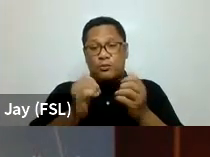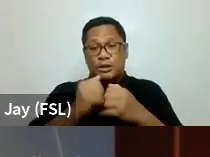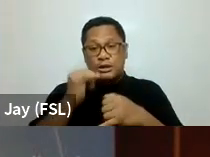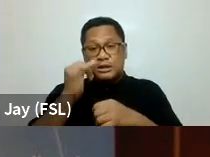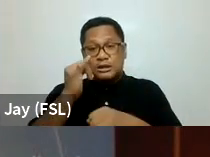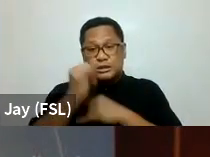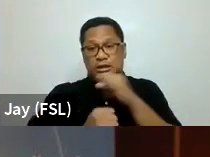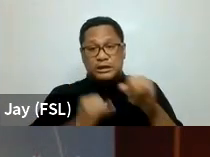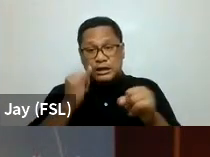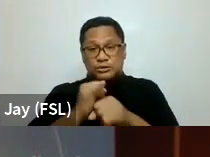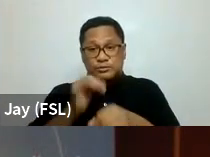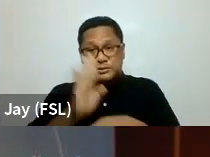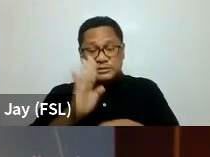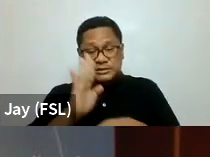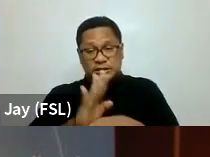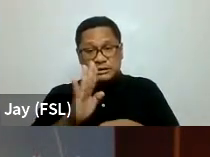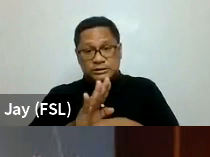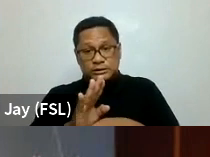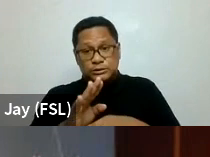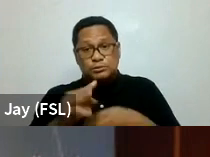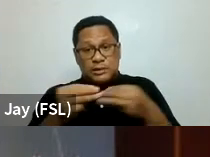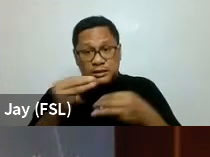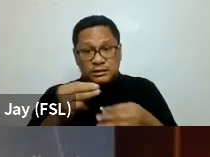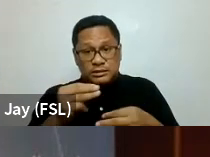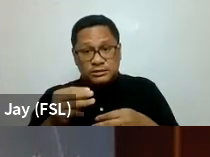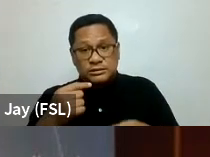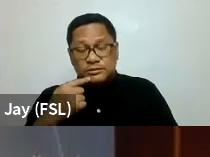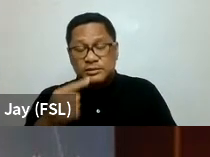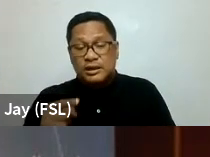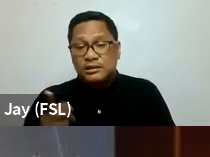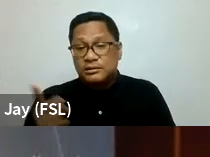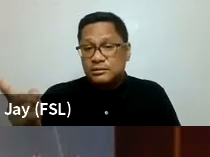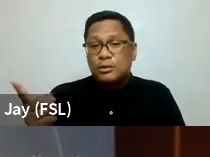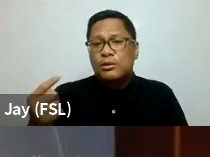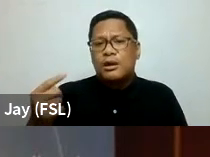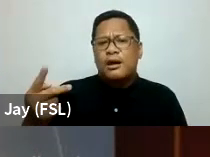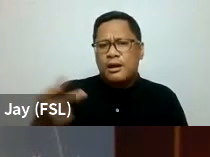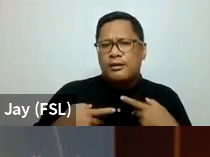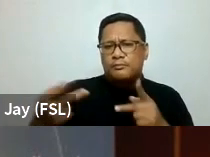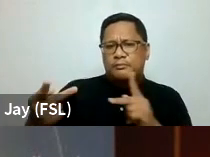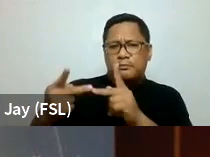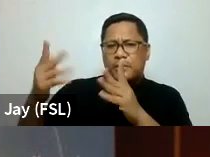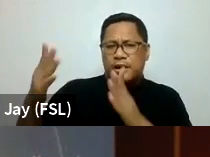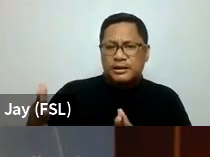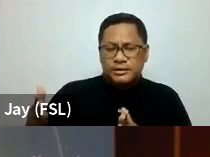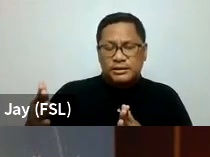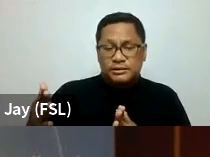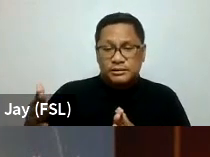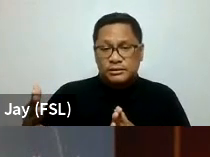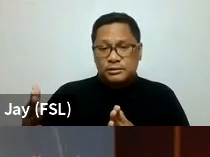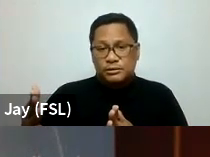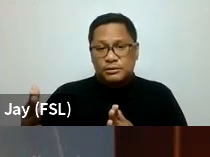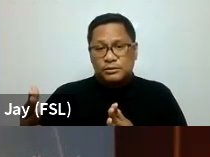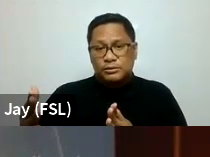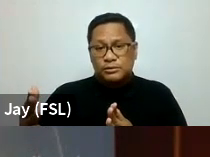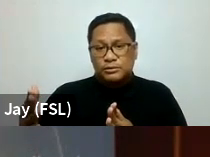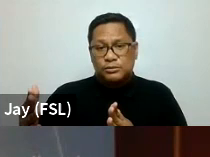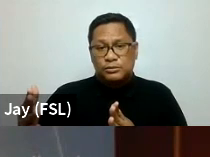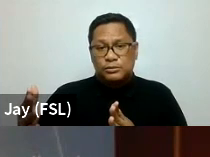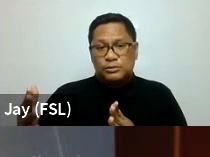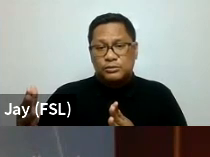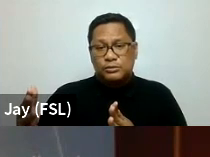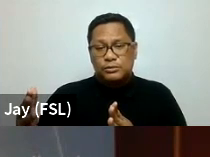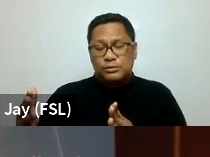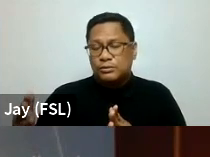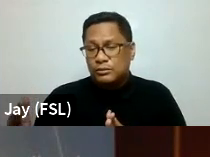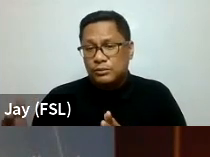Is you amable? Know how to do it. Nakipag-partner siya sa isang prime minister pa